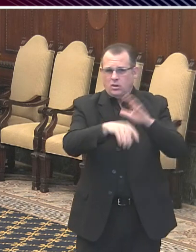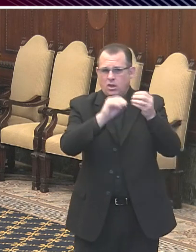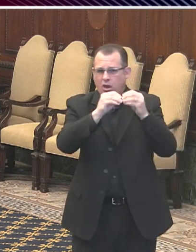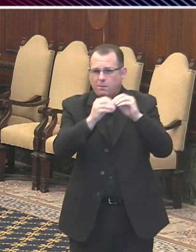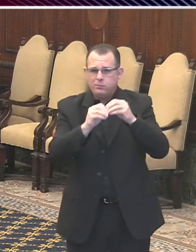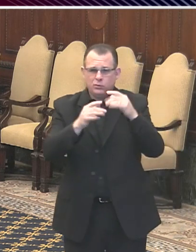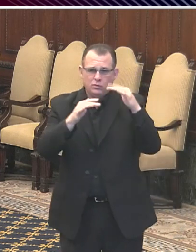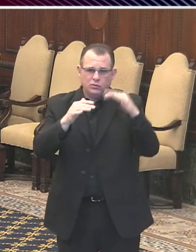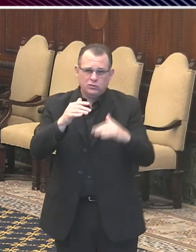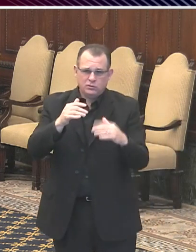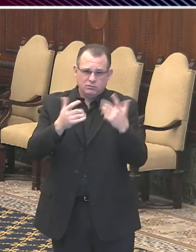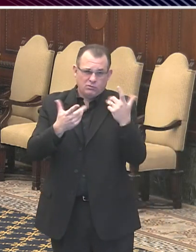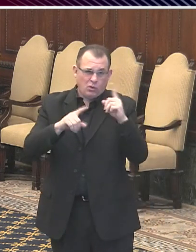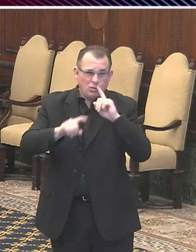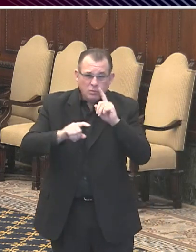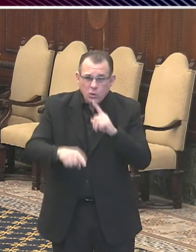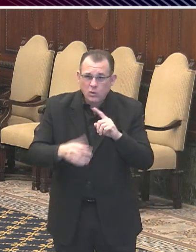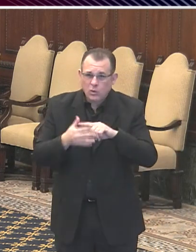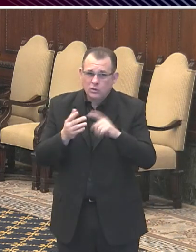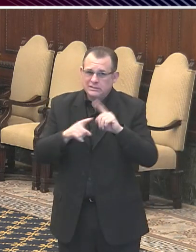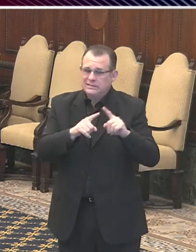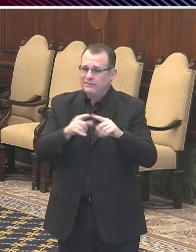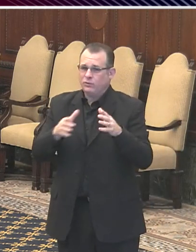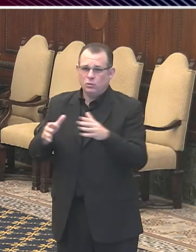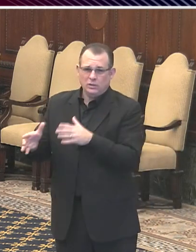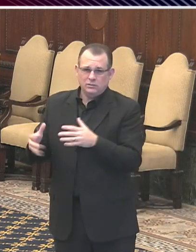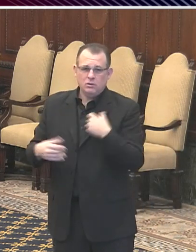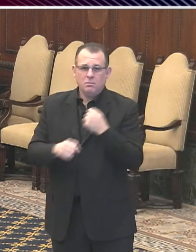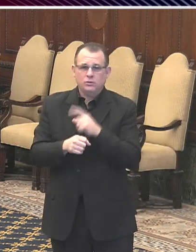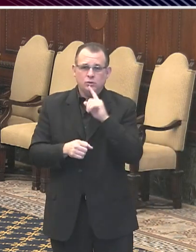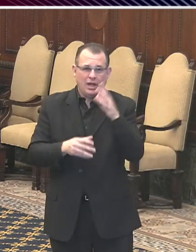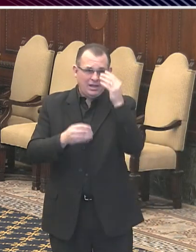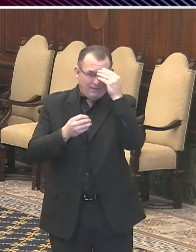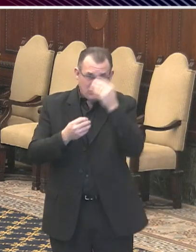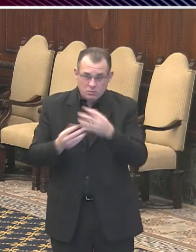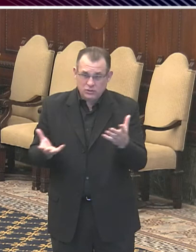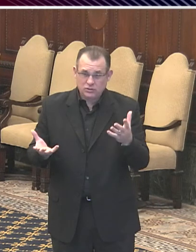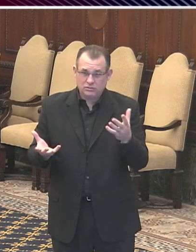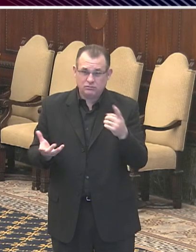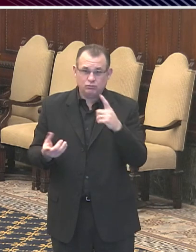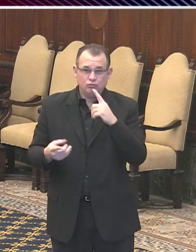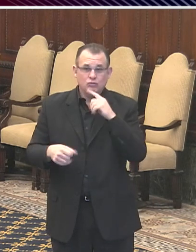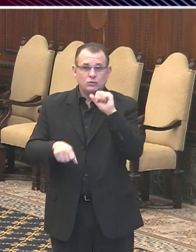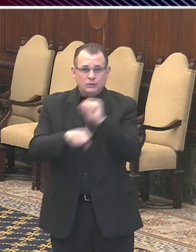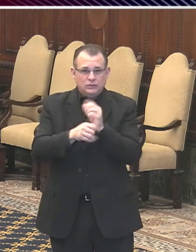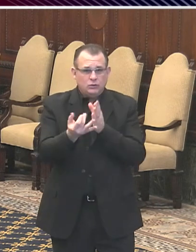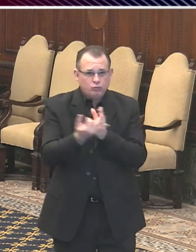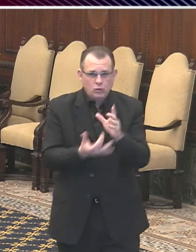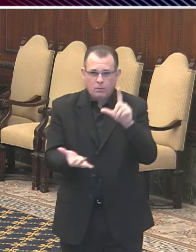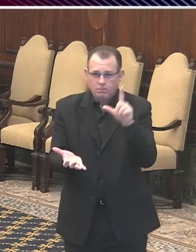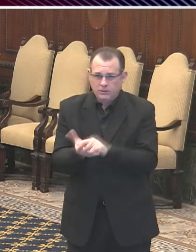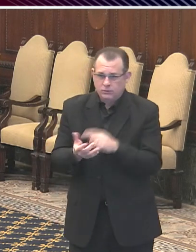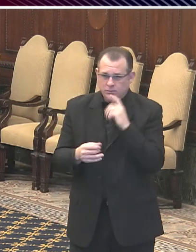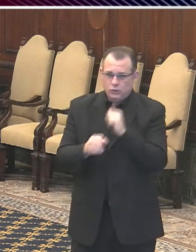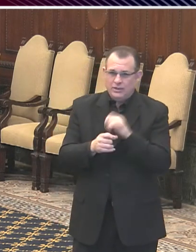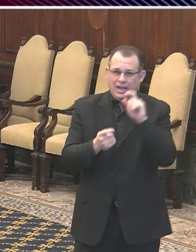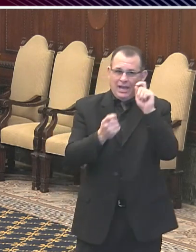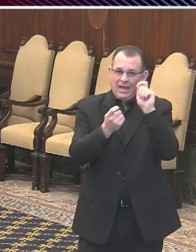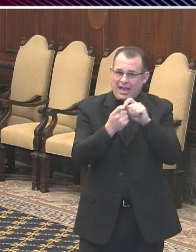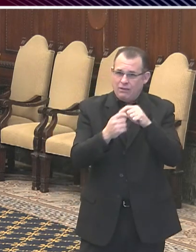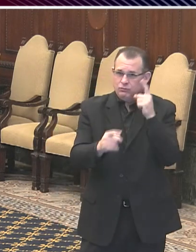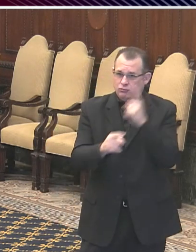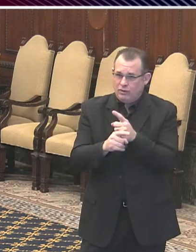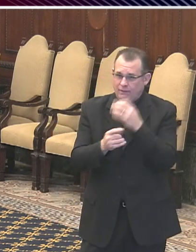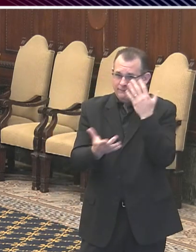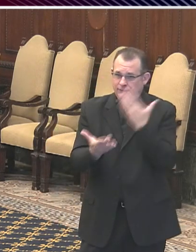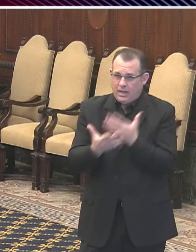coming out in various forms. We want to make sure that the information that is circulating through the press is accurate, and in some cases it is, and in some cases it's